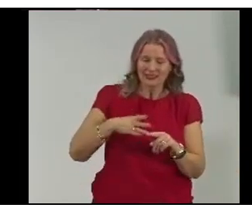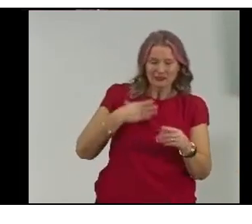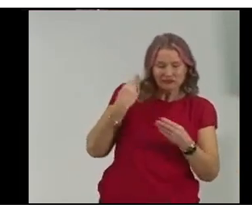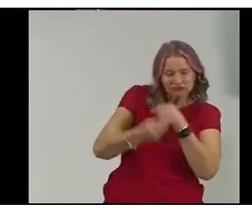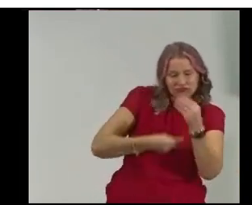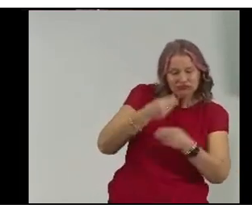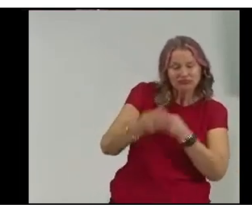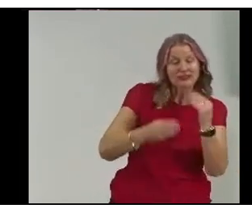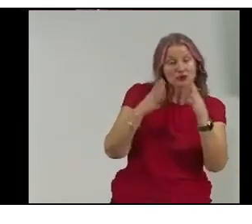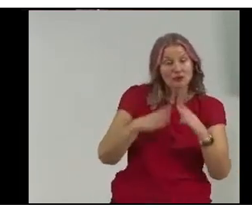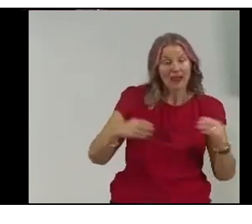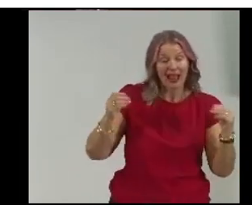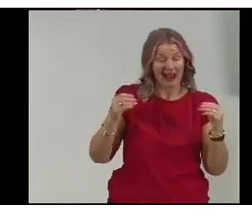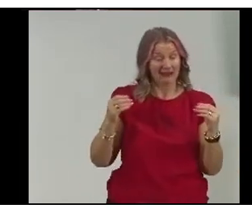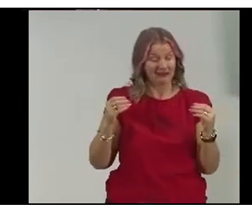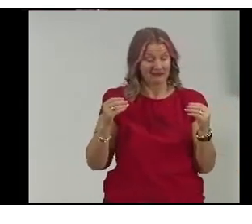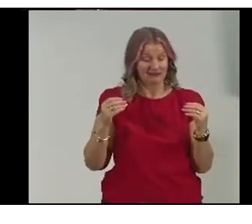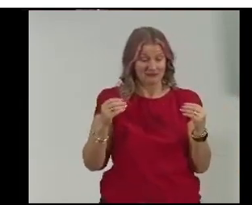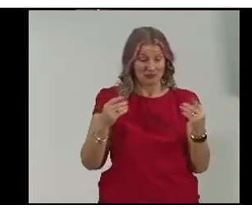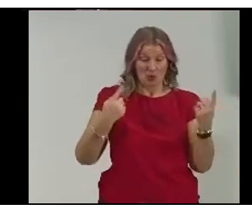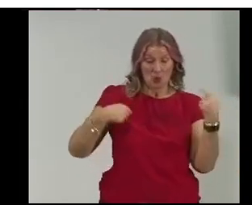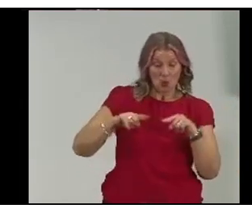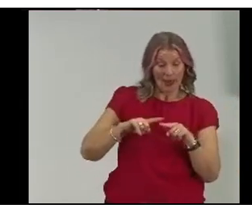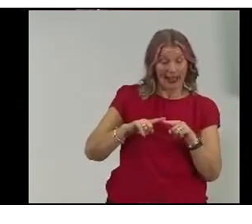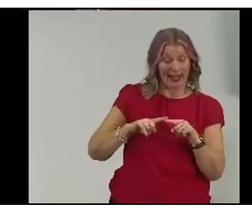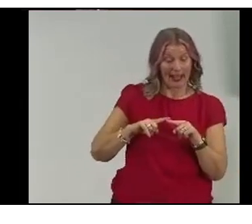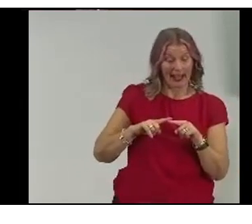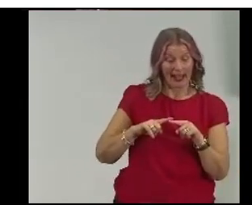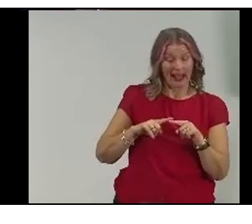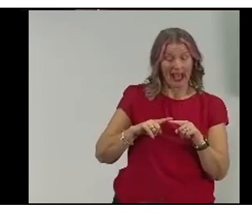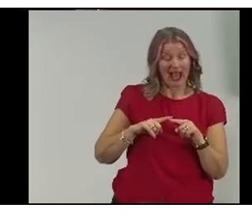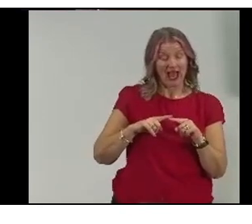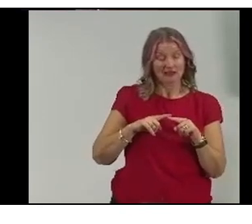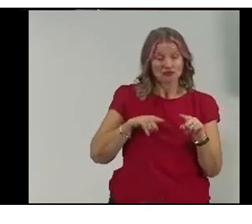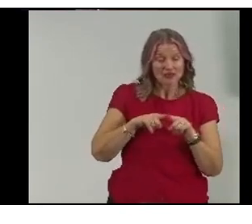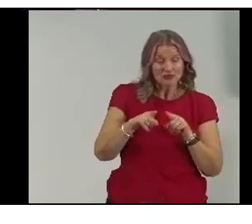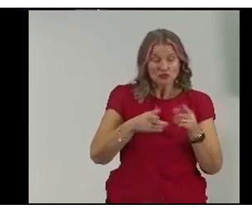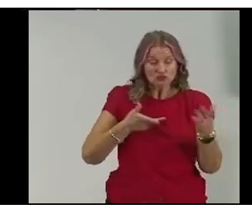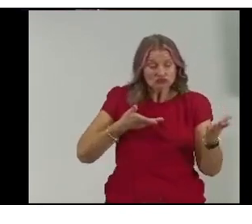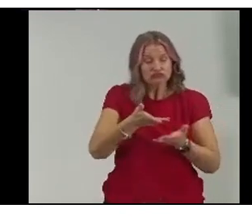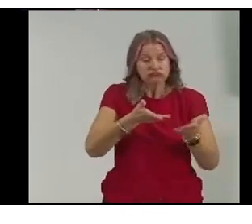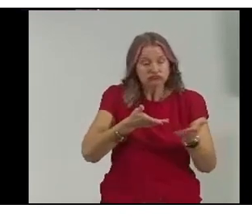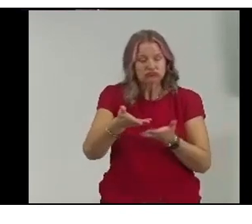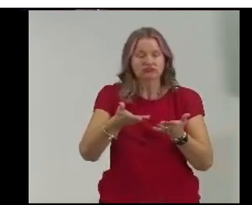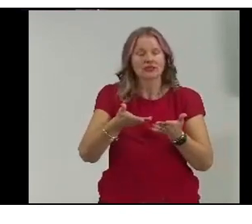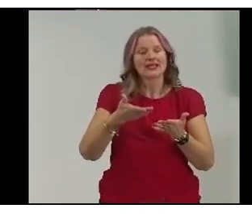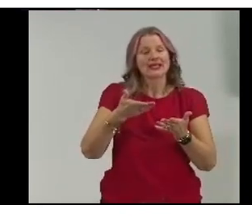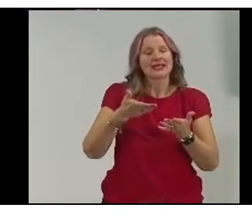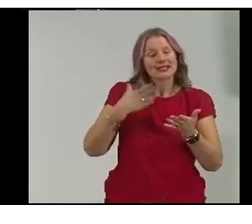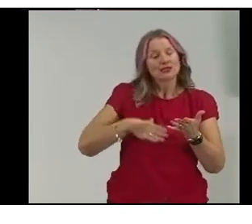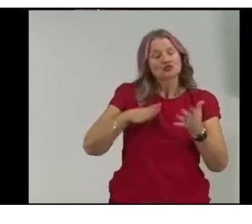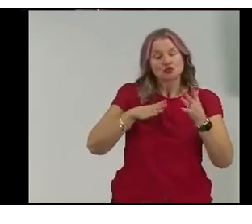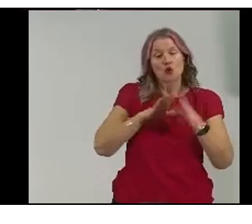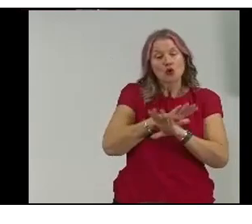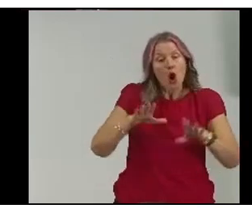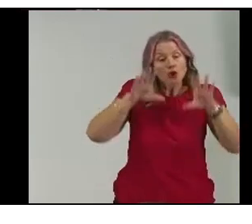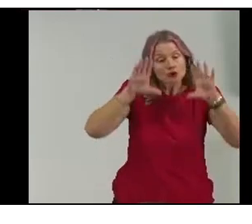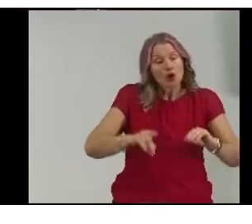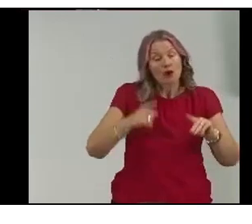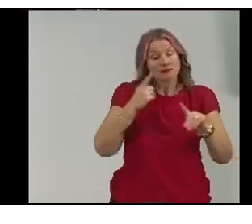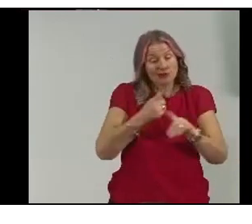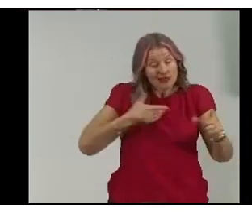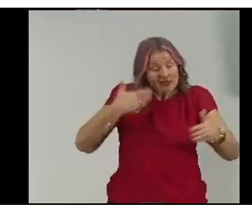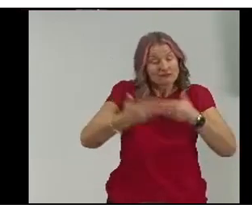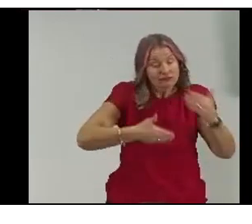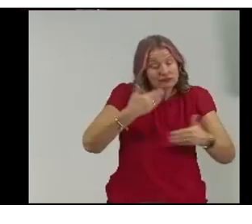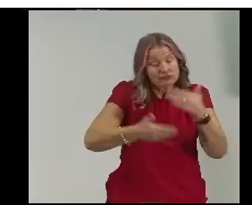in Japan, and also we as a, advocate, we stop not talking about this. So that's what's happening right